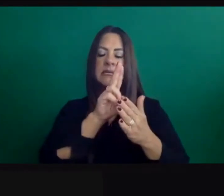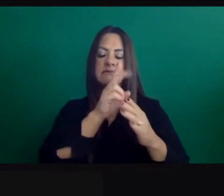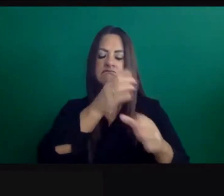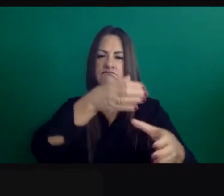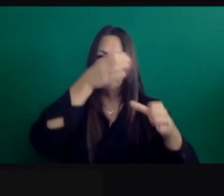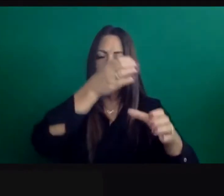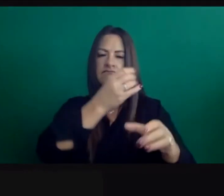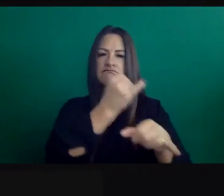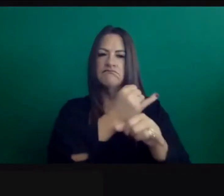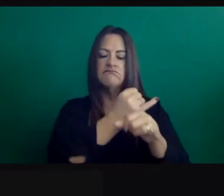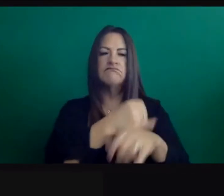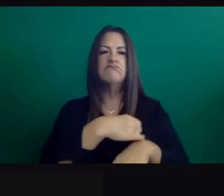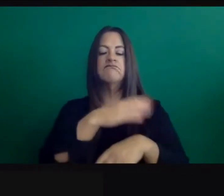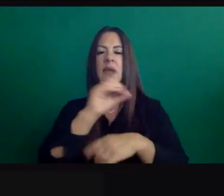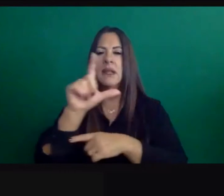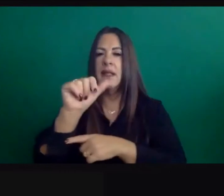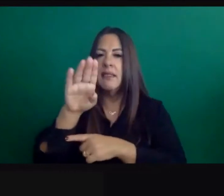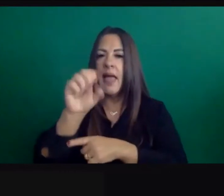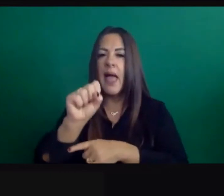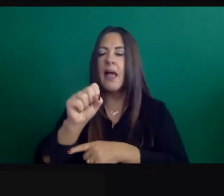the state, the nation, and the globe.